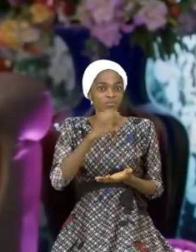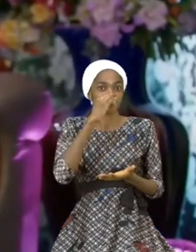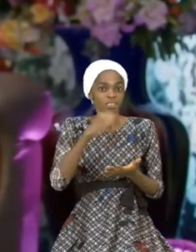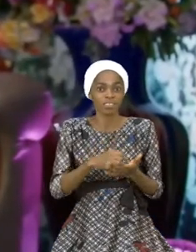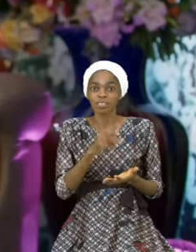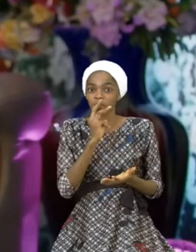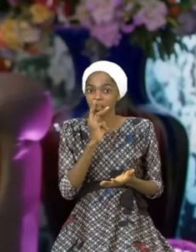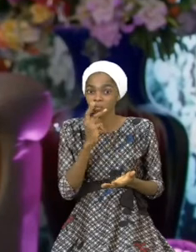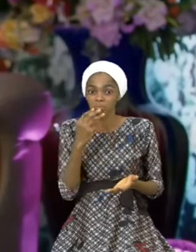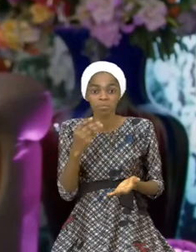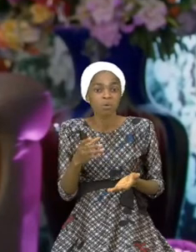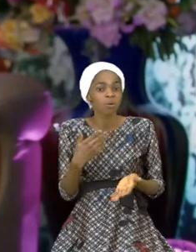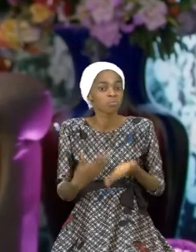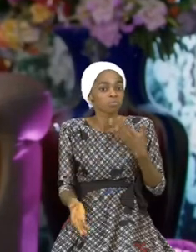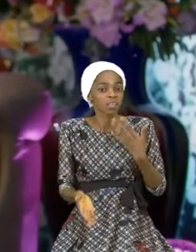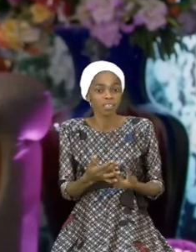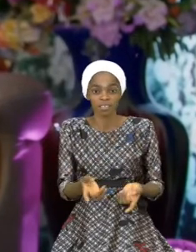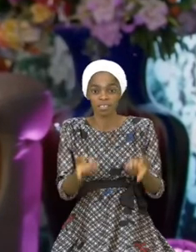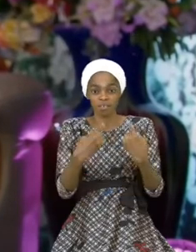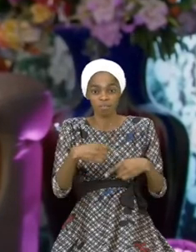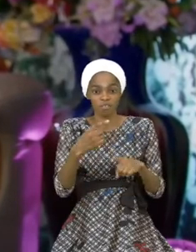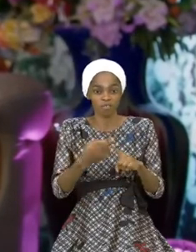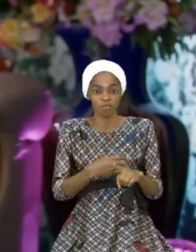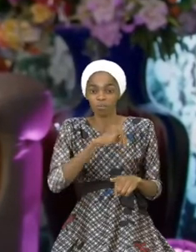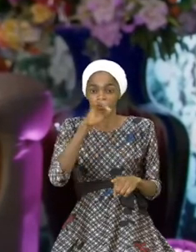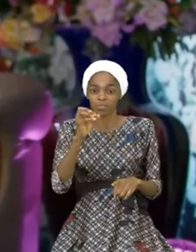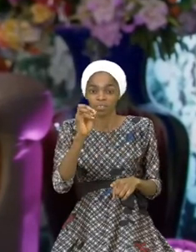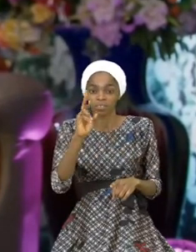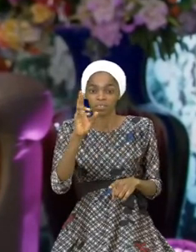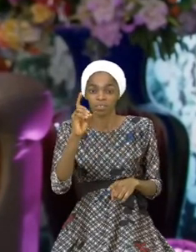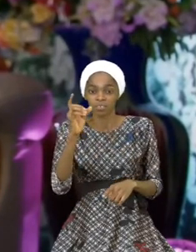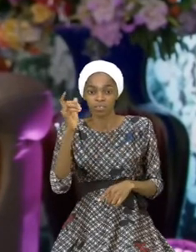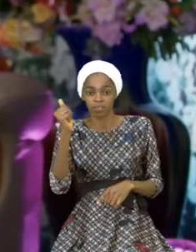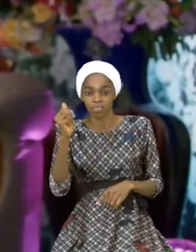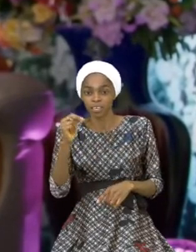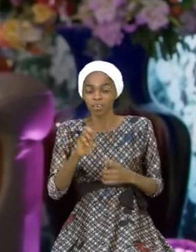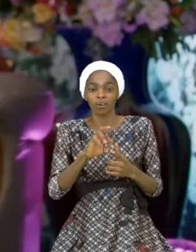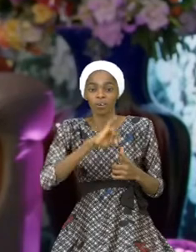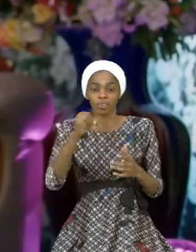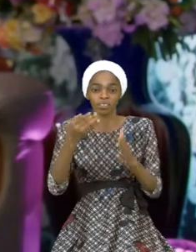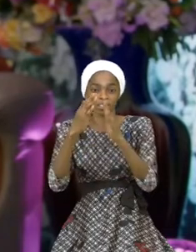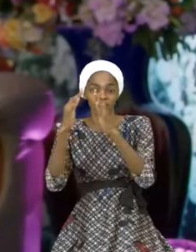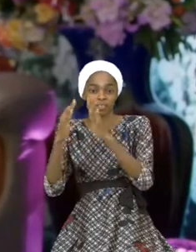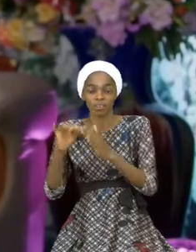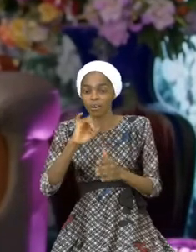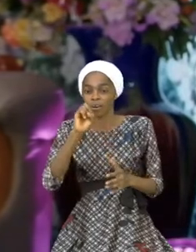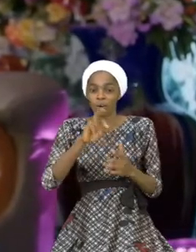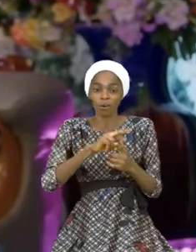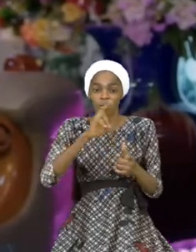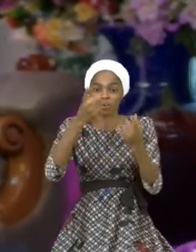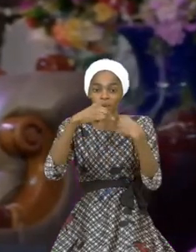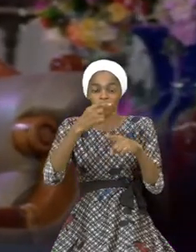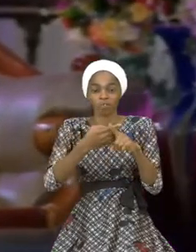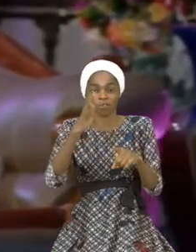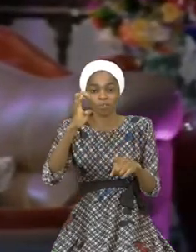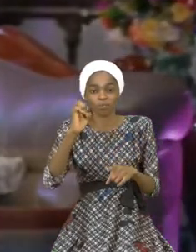it's coming from jerusalem or coming from basil or coming from bethlehem or coming from